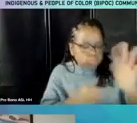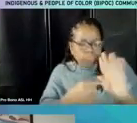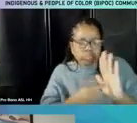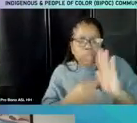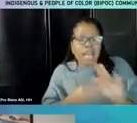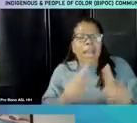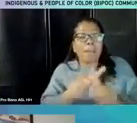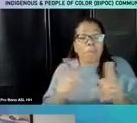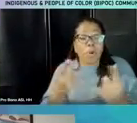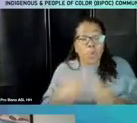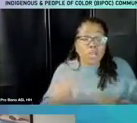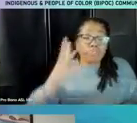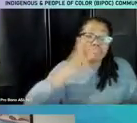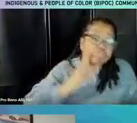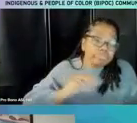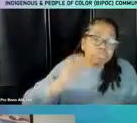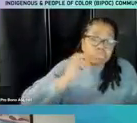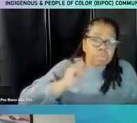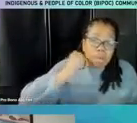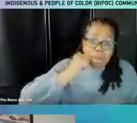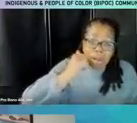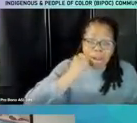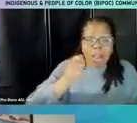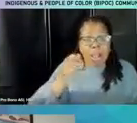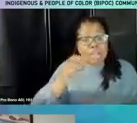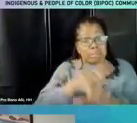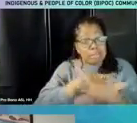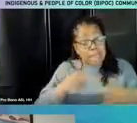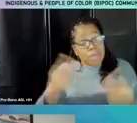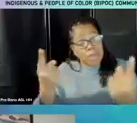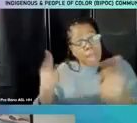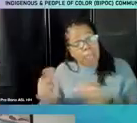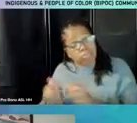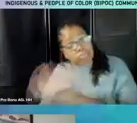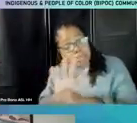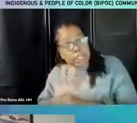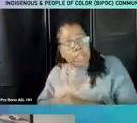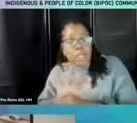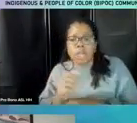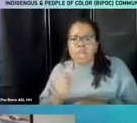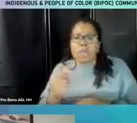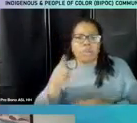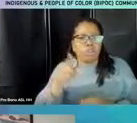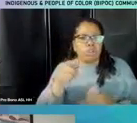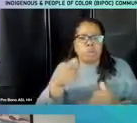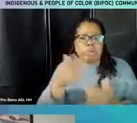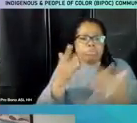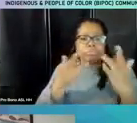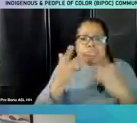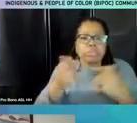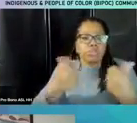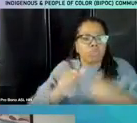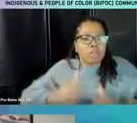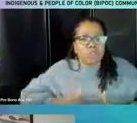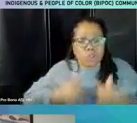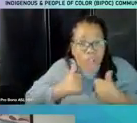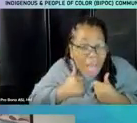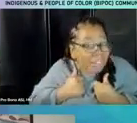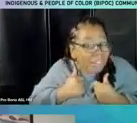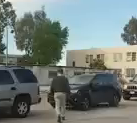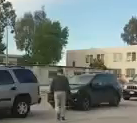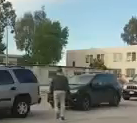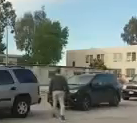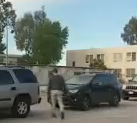living in it, and especially if there's a pandemic, and you're just trying to survive the day, it's